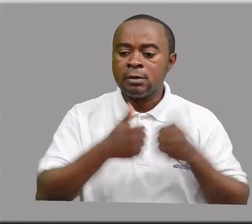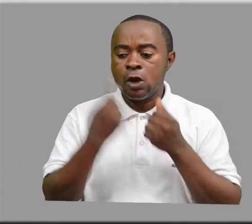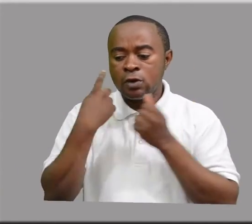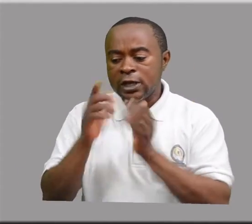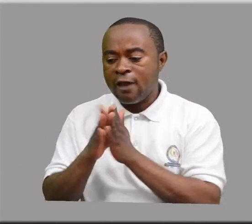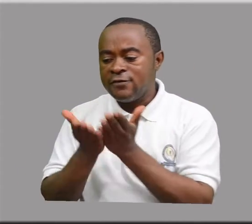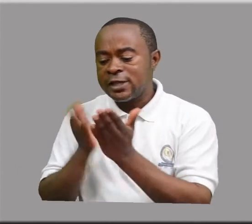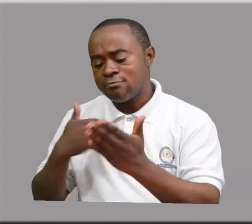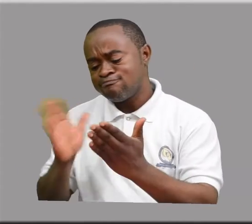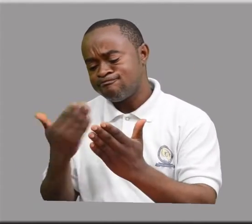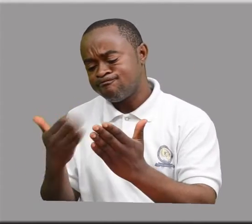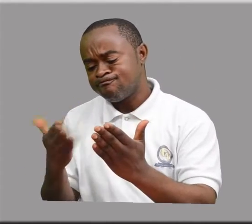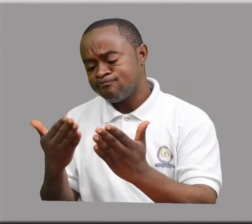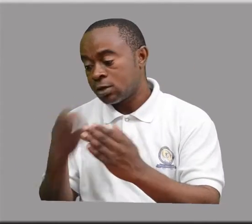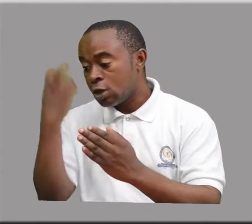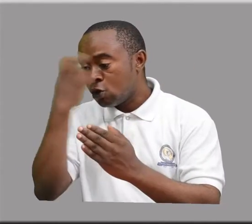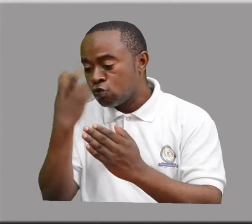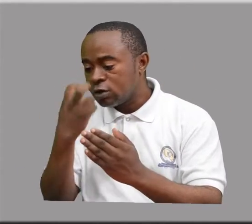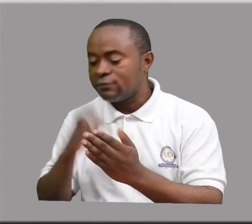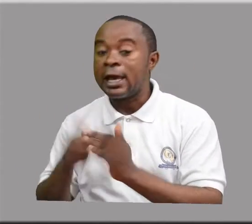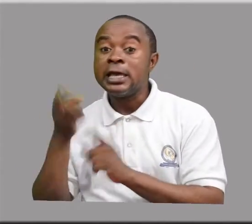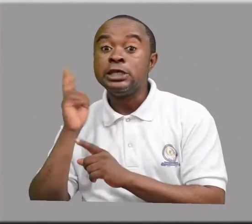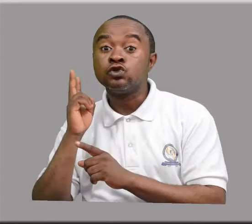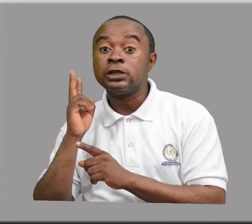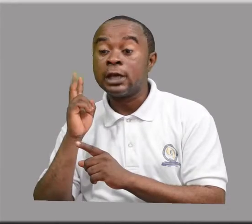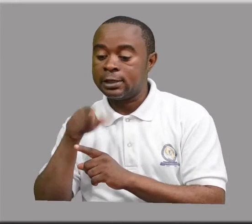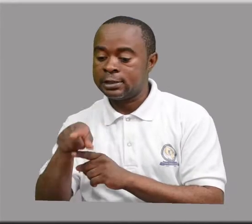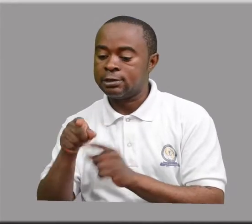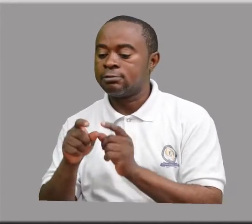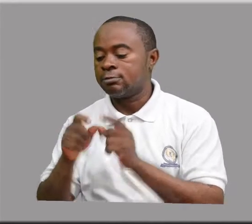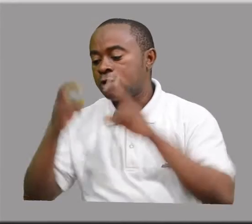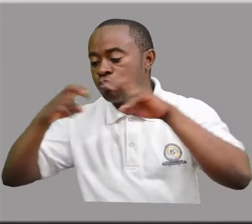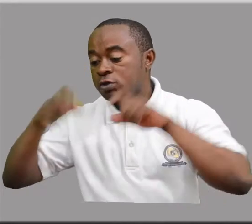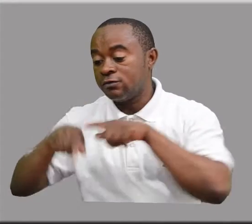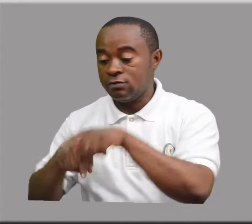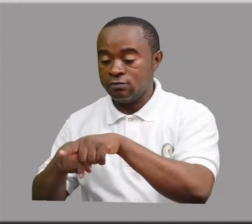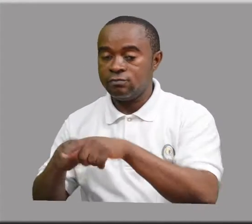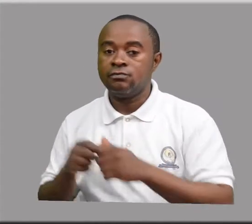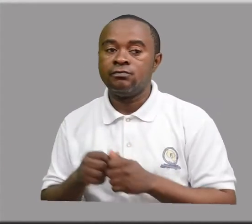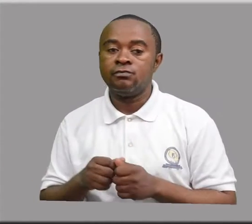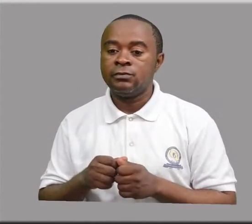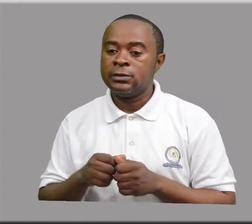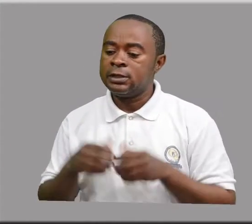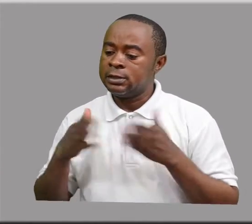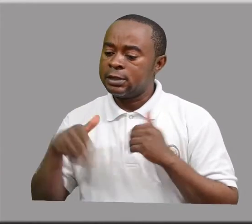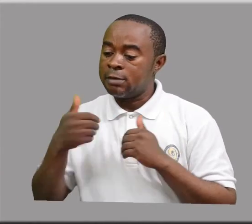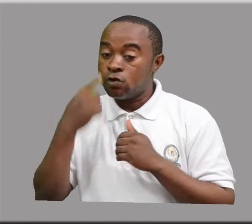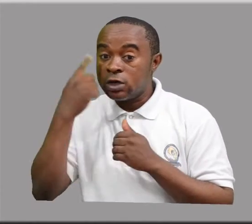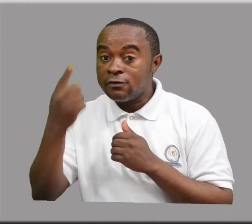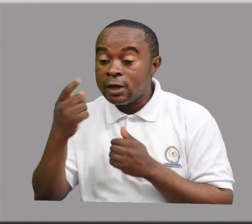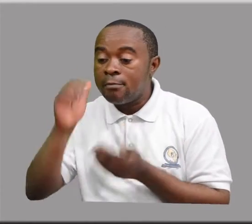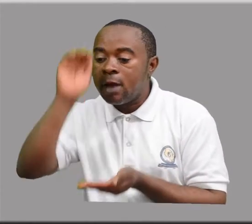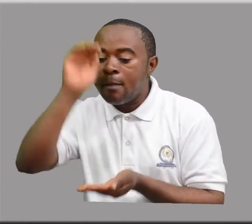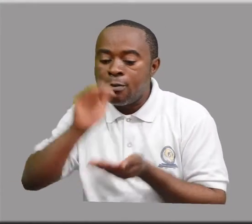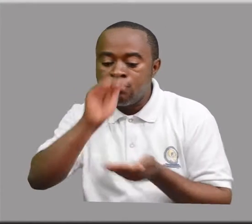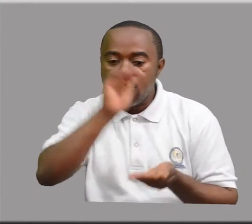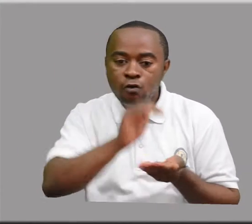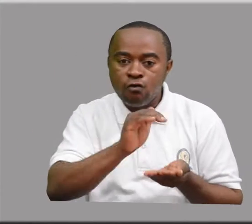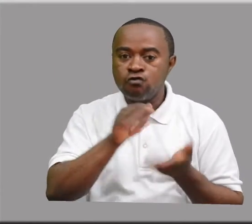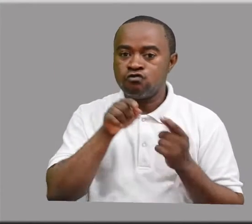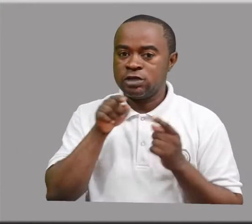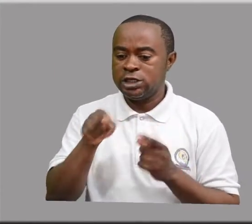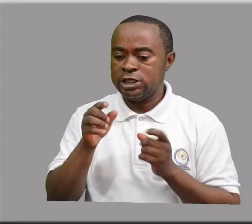literature and look into the background of that research. And then you find a gap that we call statement